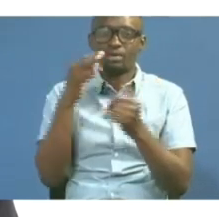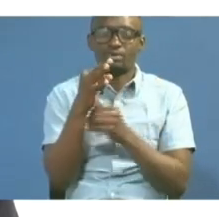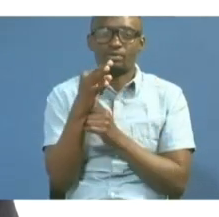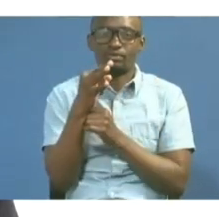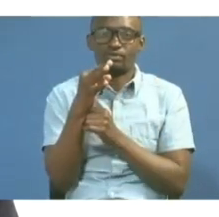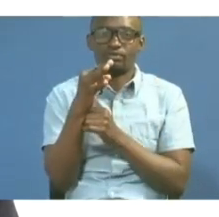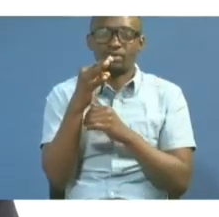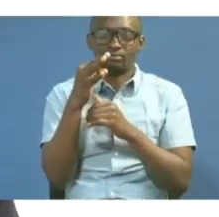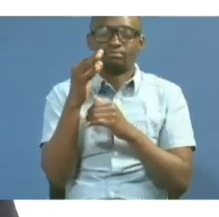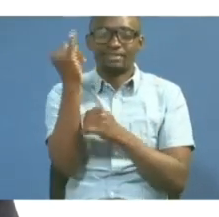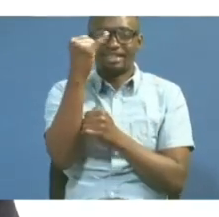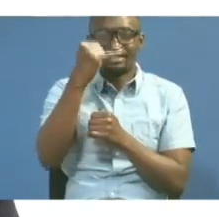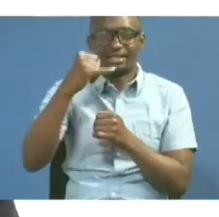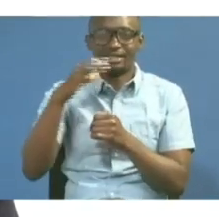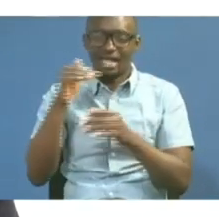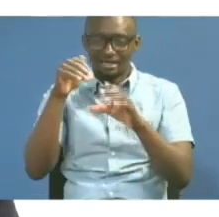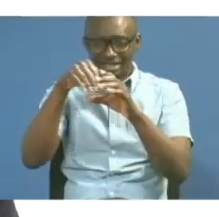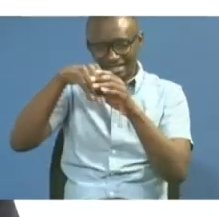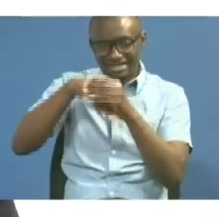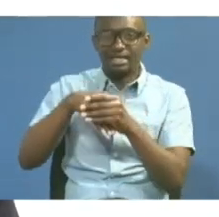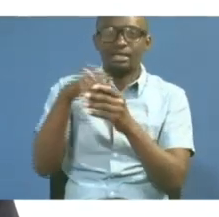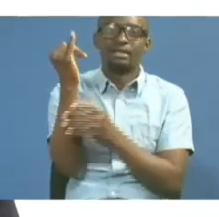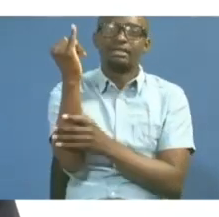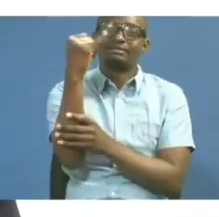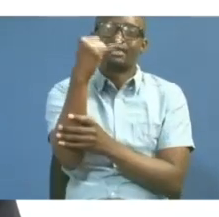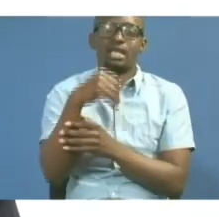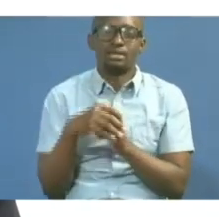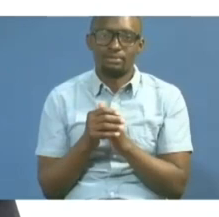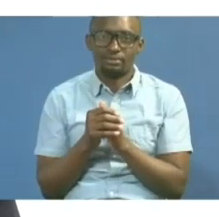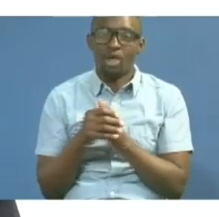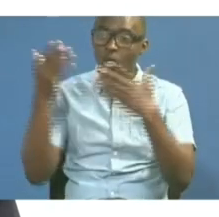and I am the current chair of the Department of Architecture and Interior Design.